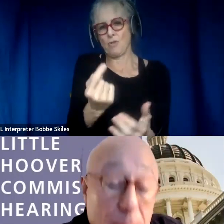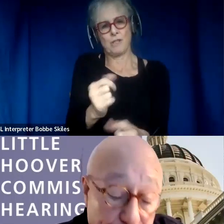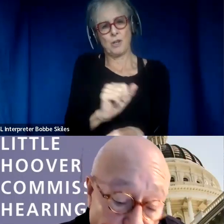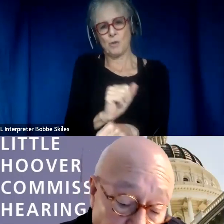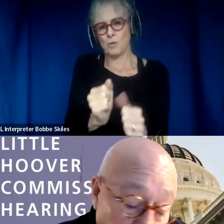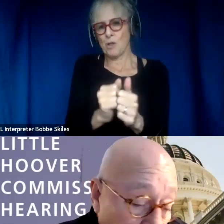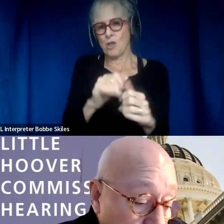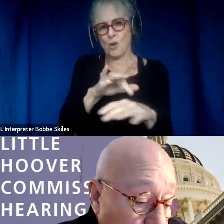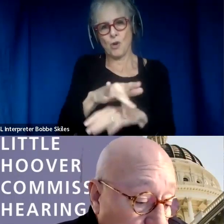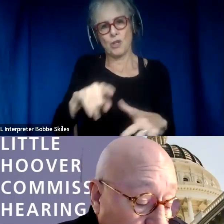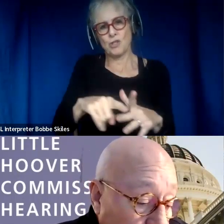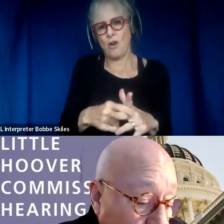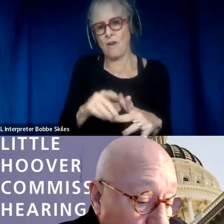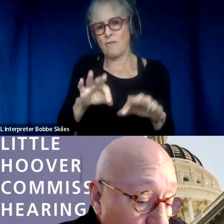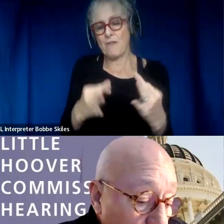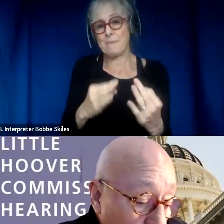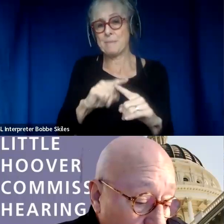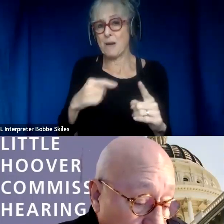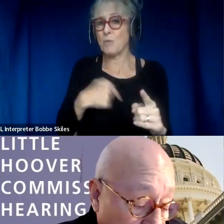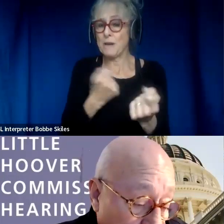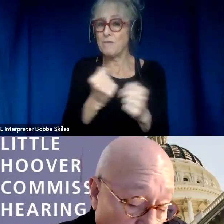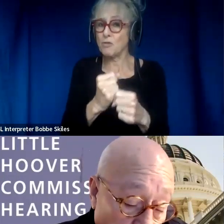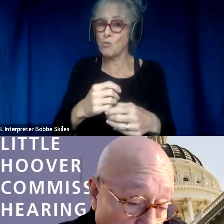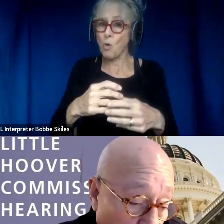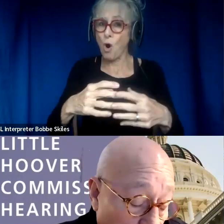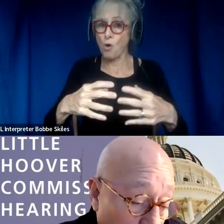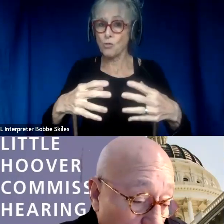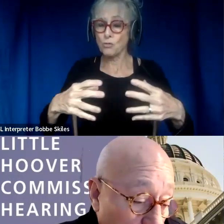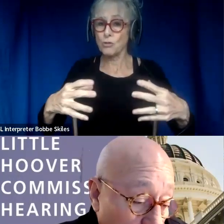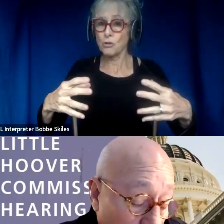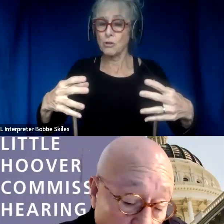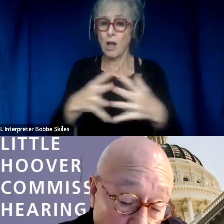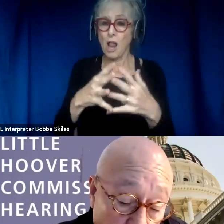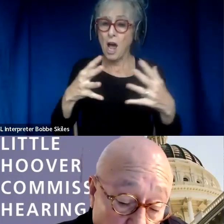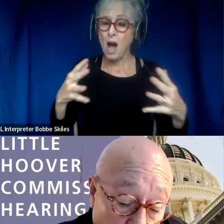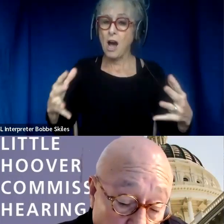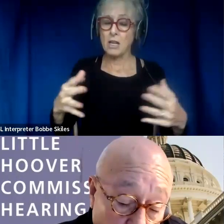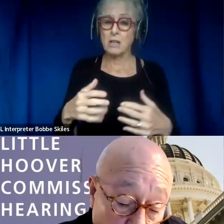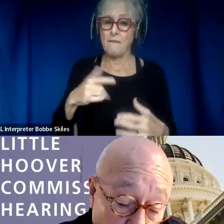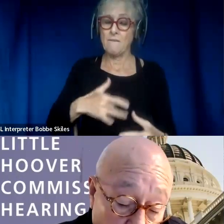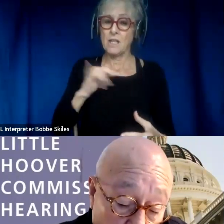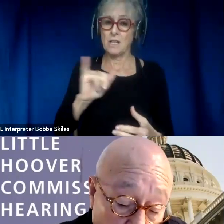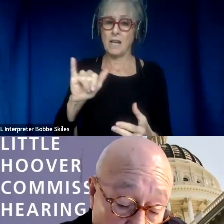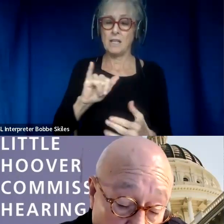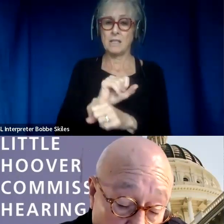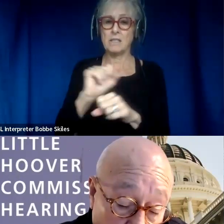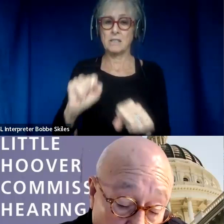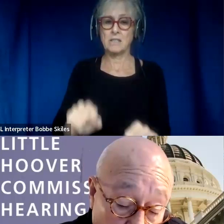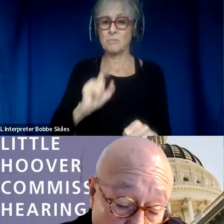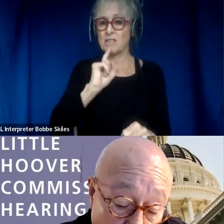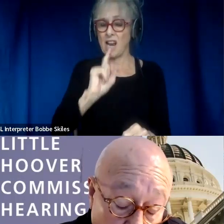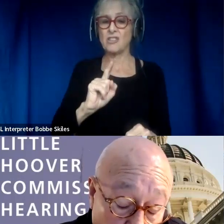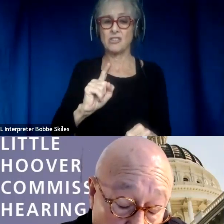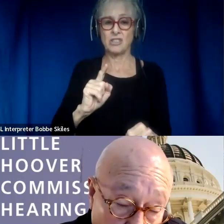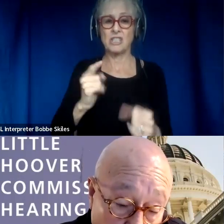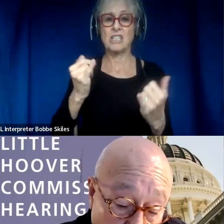have grown significantly. And we feel like, the system actually is undergoing